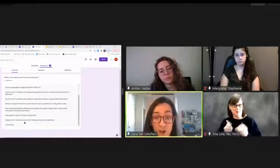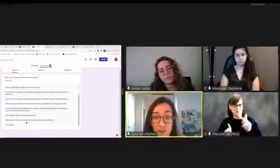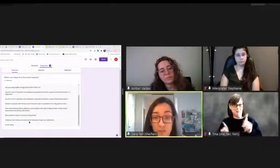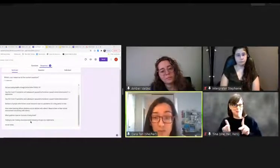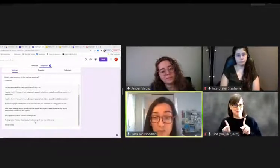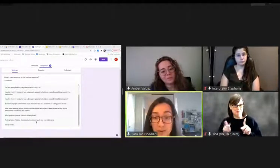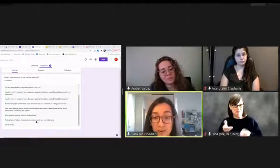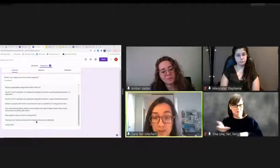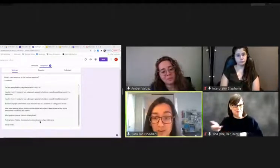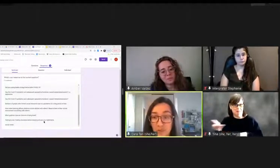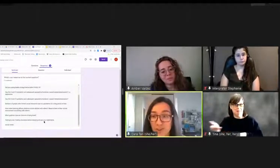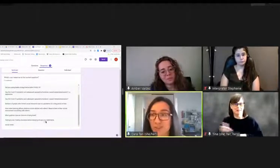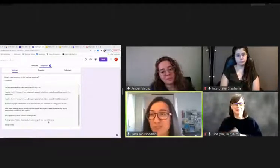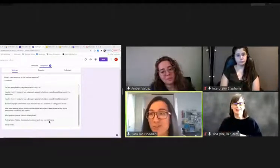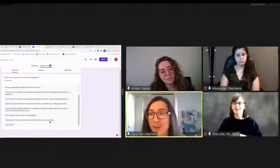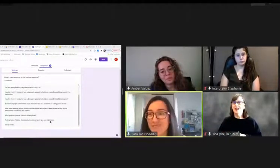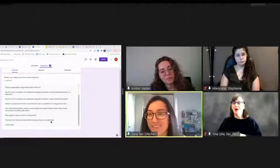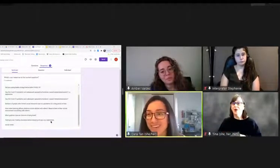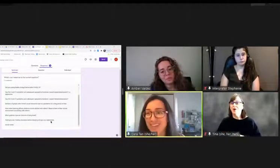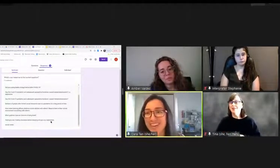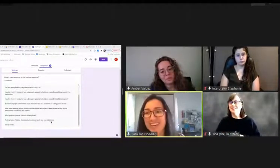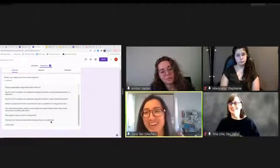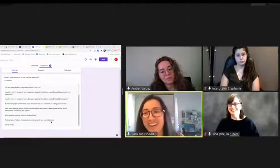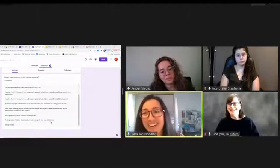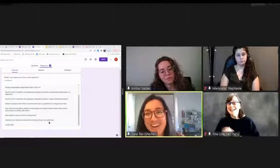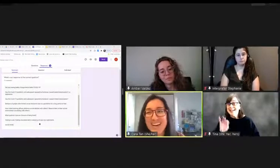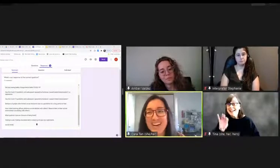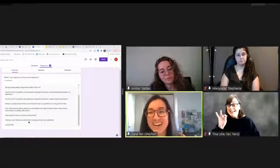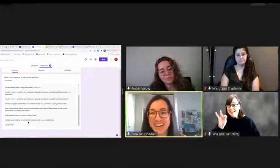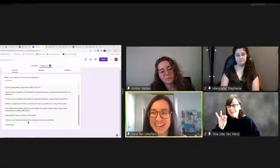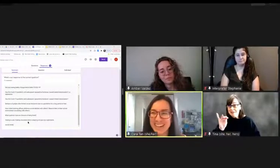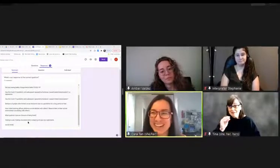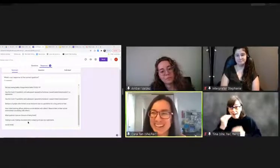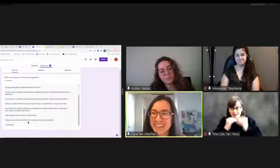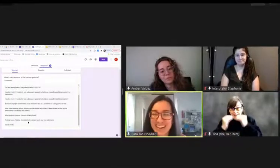eating chocolate before sleeping will give you nightmares. Okay.